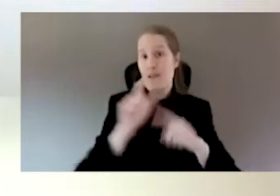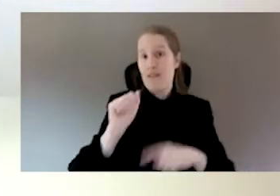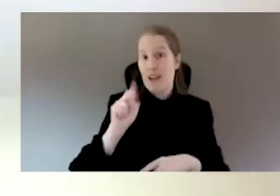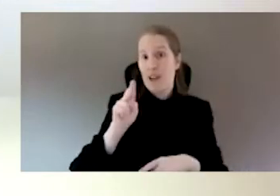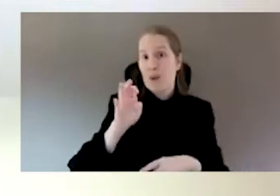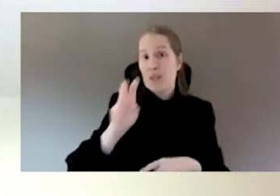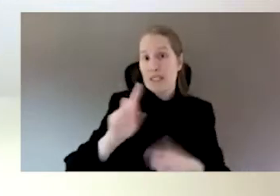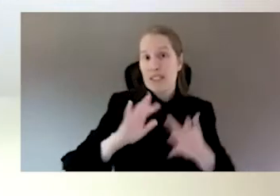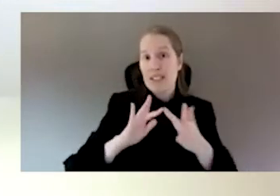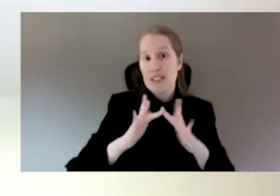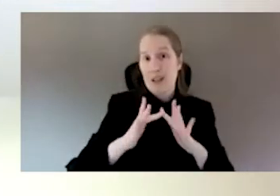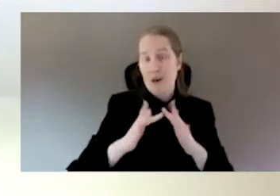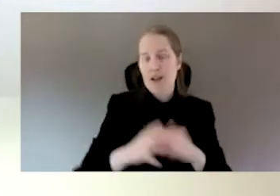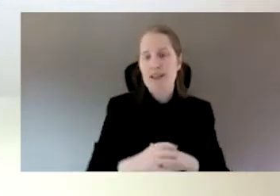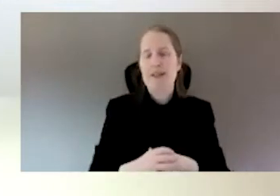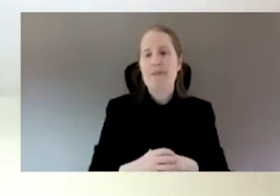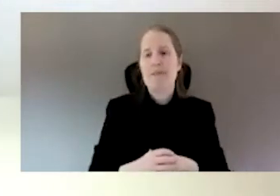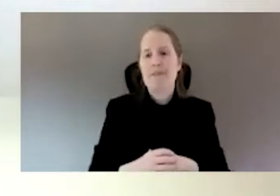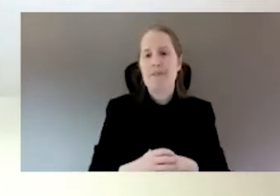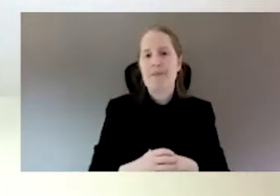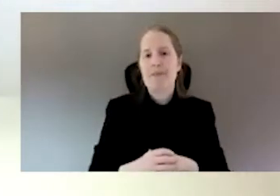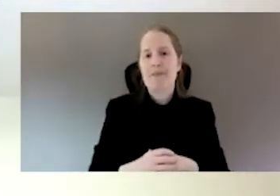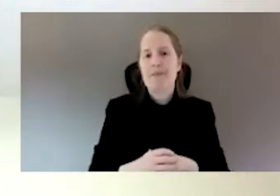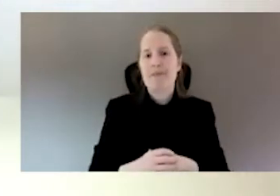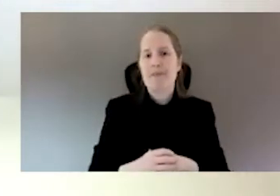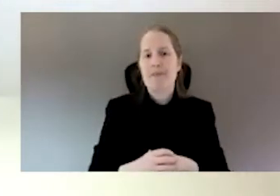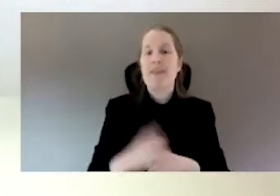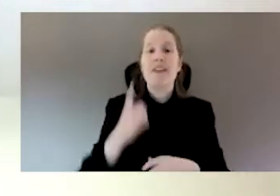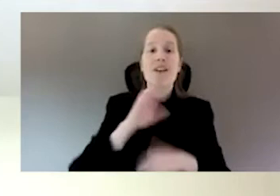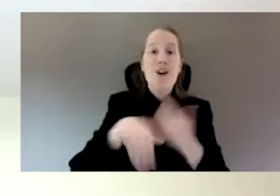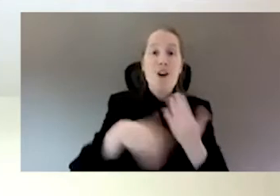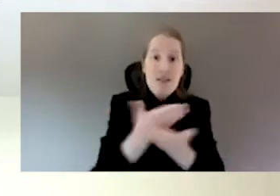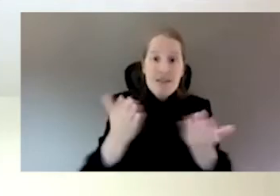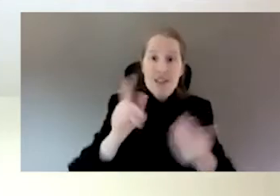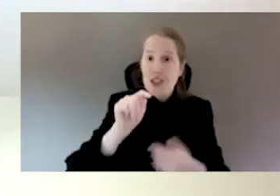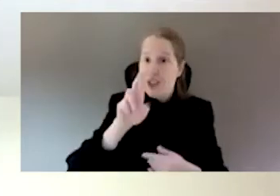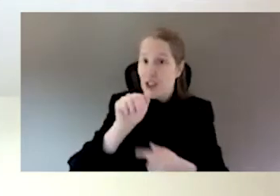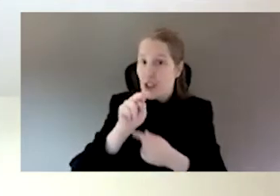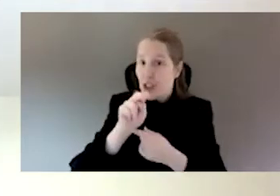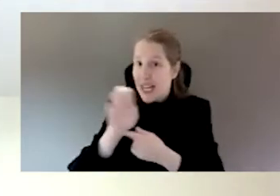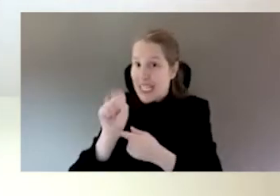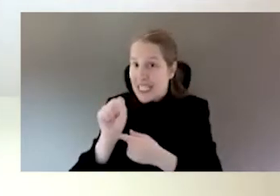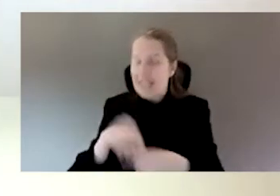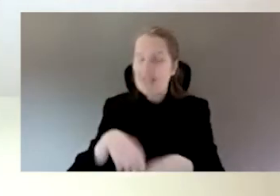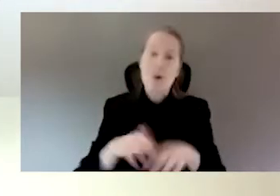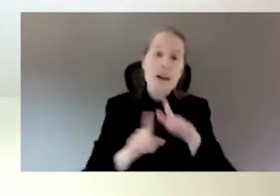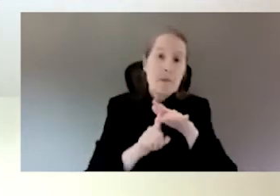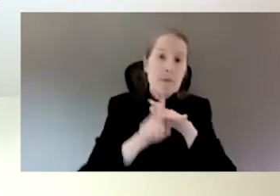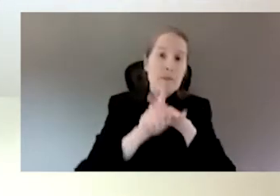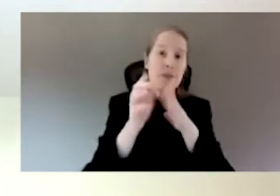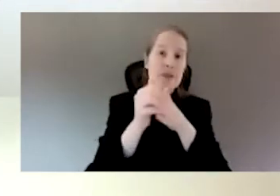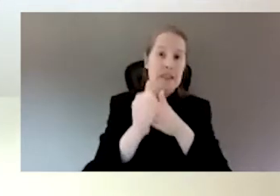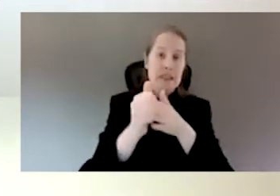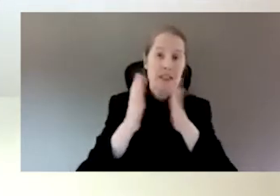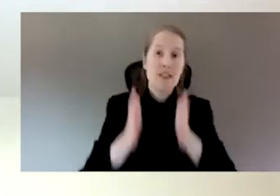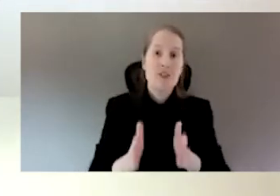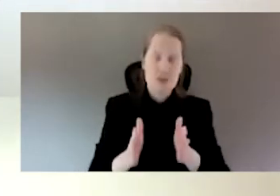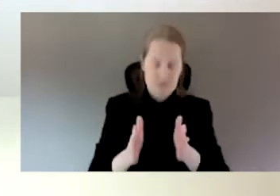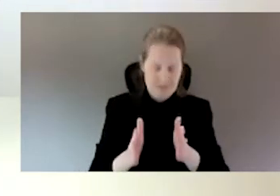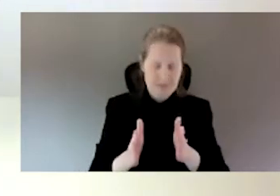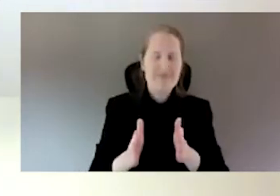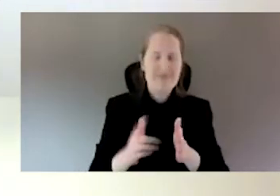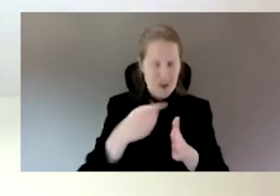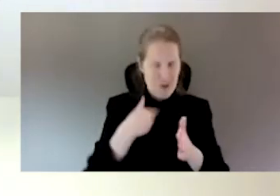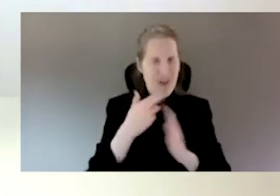network. And for all the trainees and new leaders, emerging leaders out there, there's a place for you also